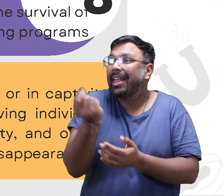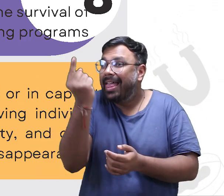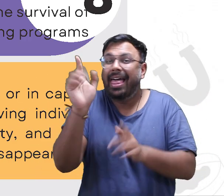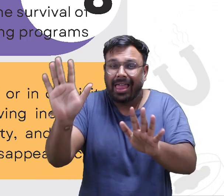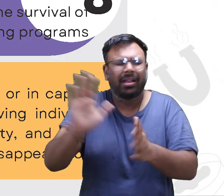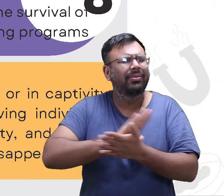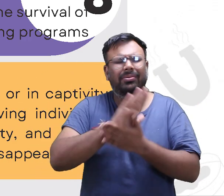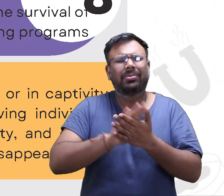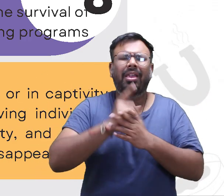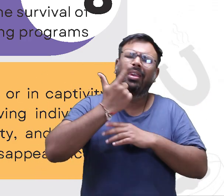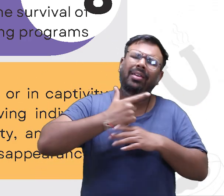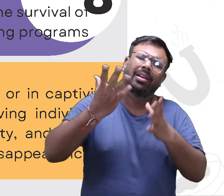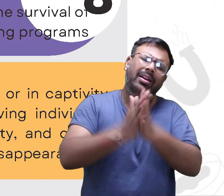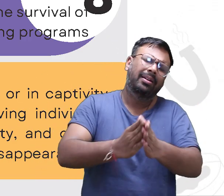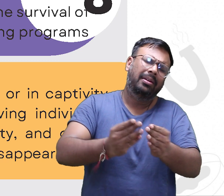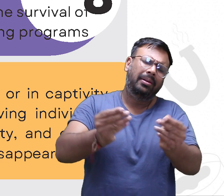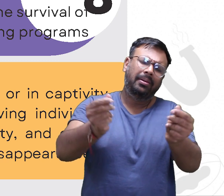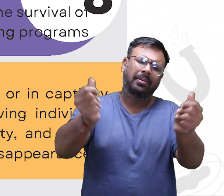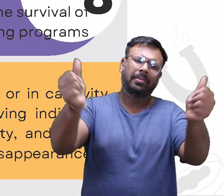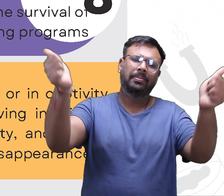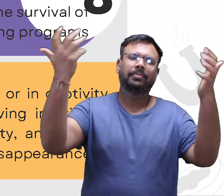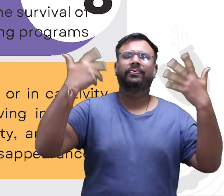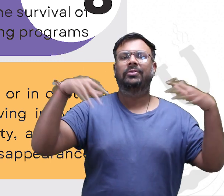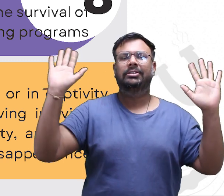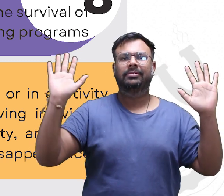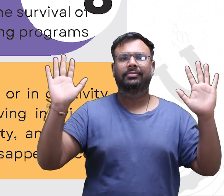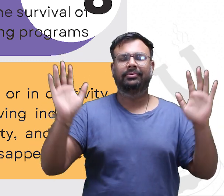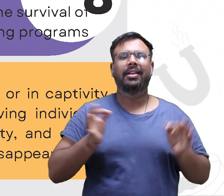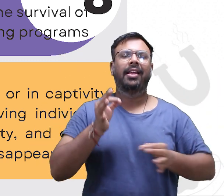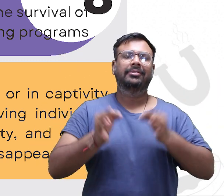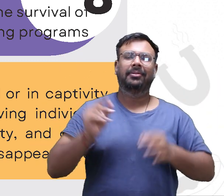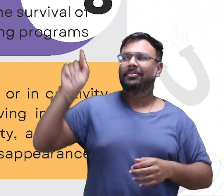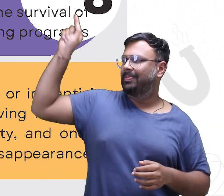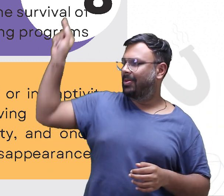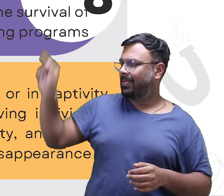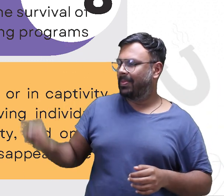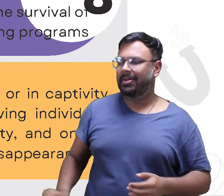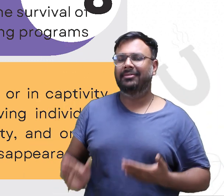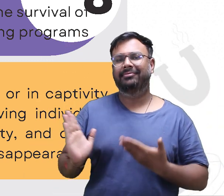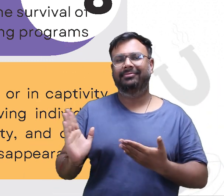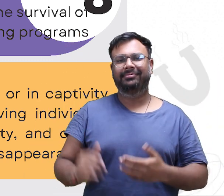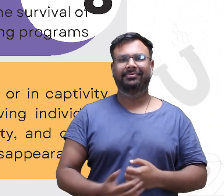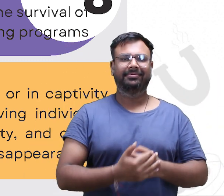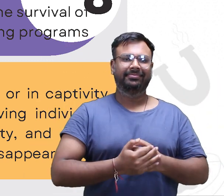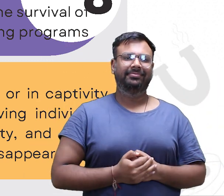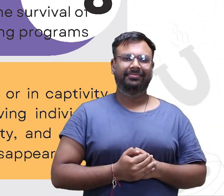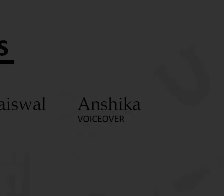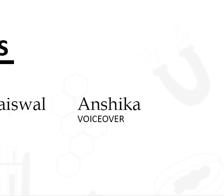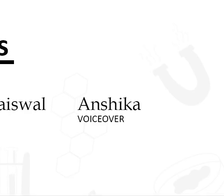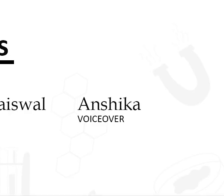extinct, it signifies the permanent disappearance of that particular lineage.